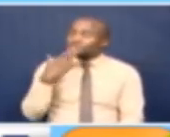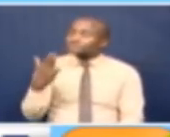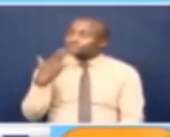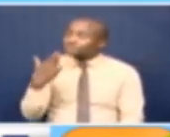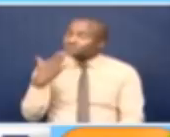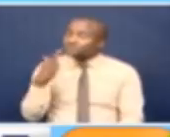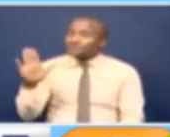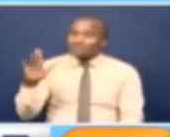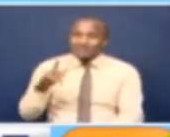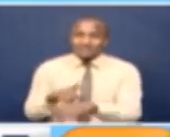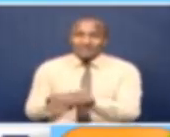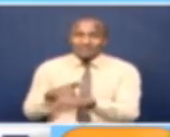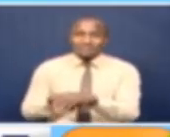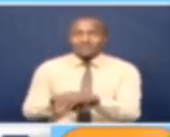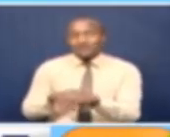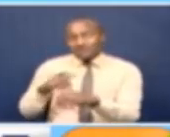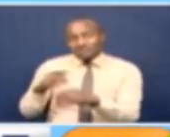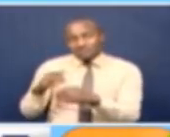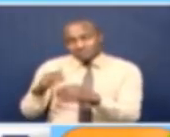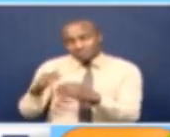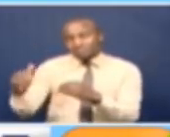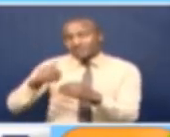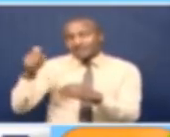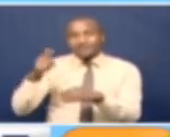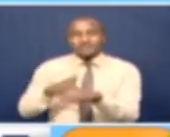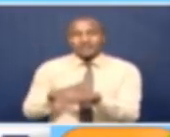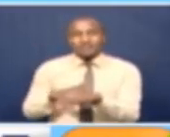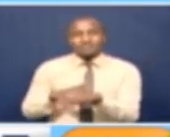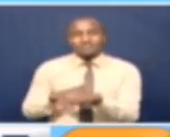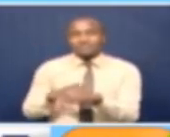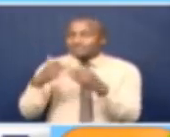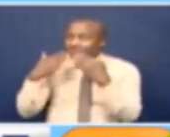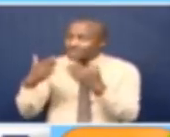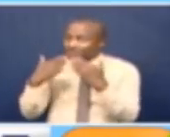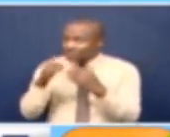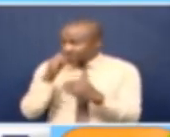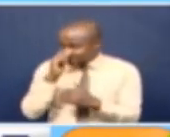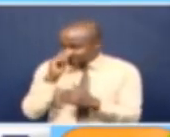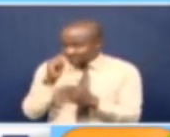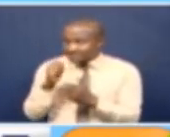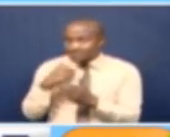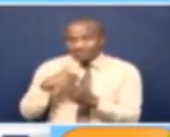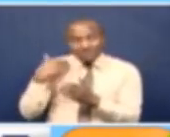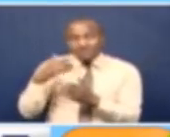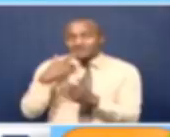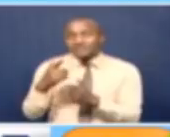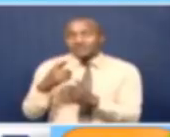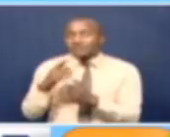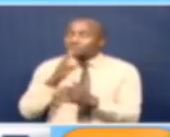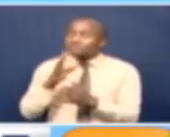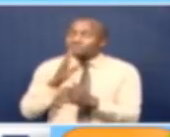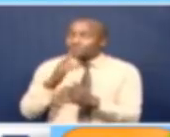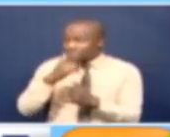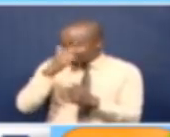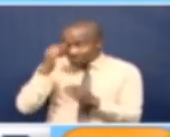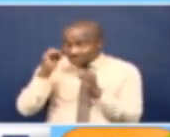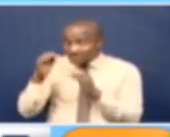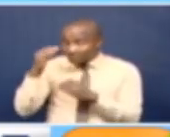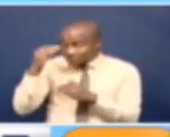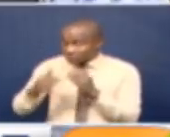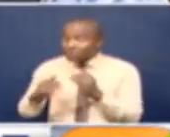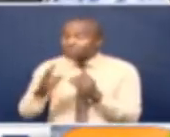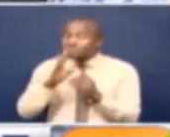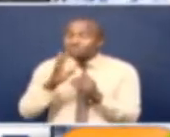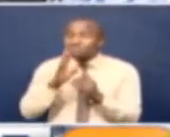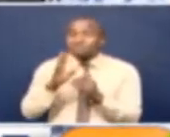for your time. We'll have to continue this conversation another time. This has really been helpful. And I keep saying, let's keep talking. Because the moment we stop talking,